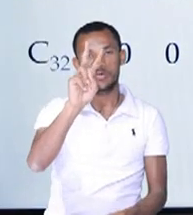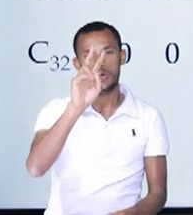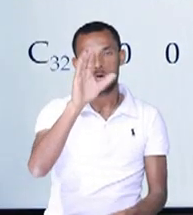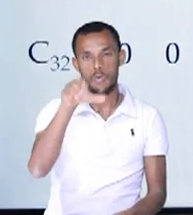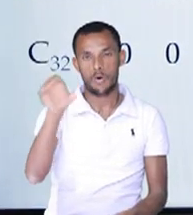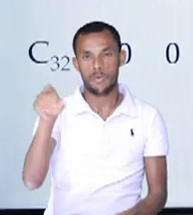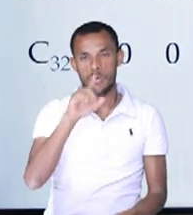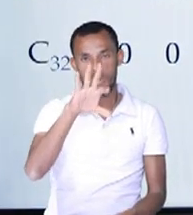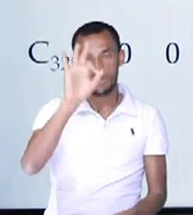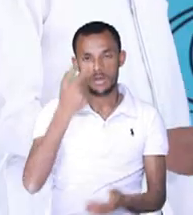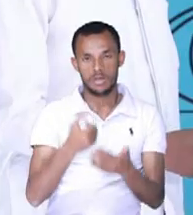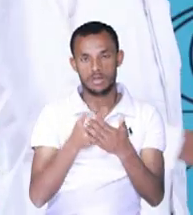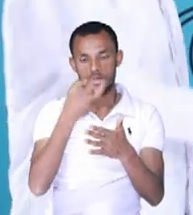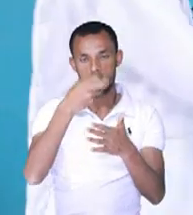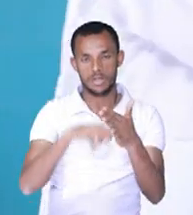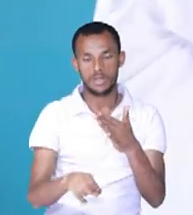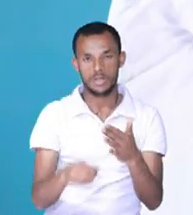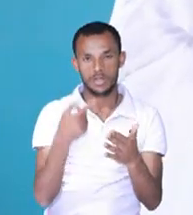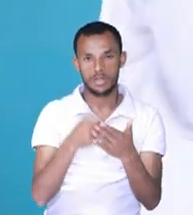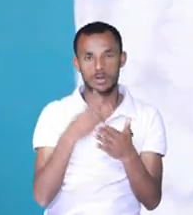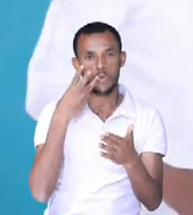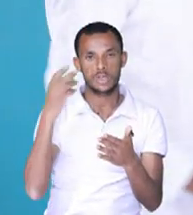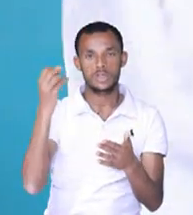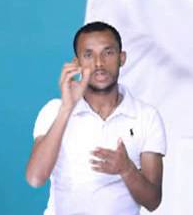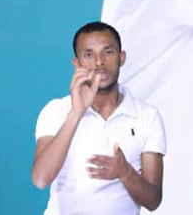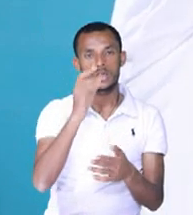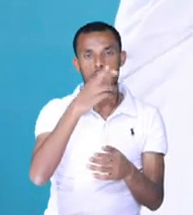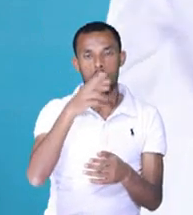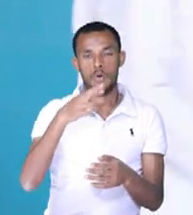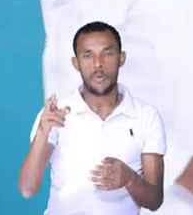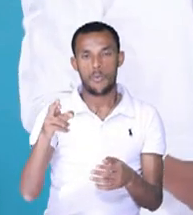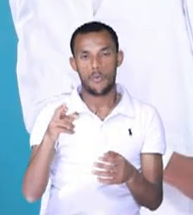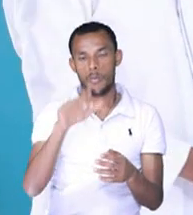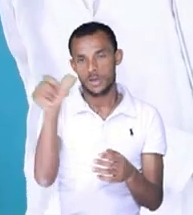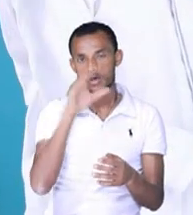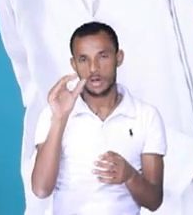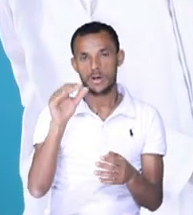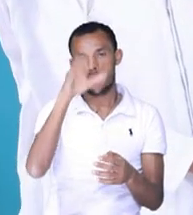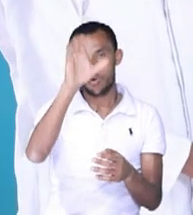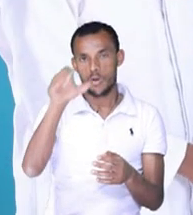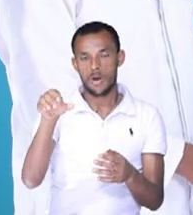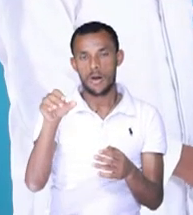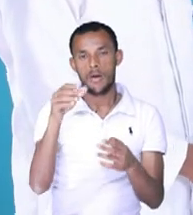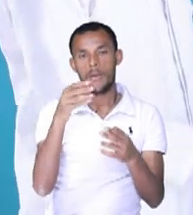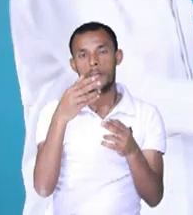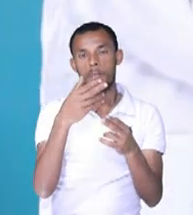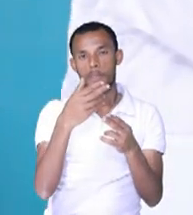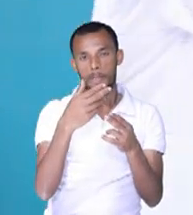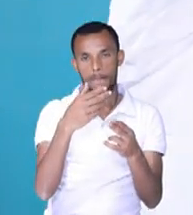get this one. And this was a row matrix, column matrix. Multiplication is